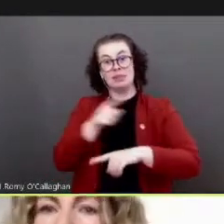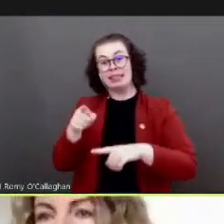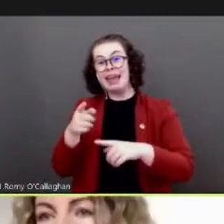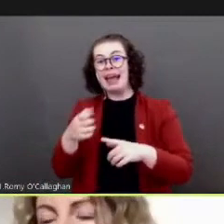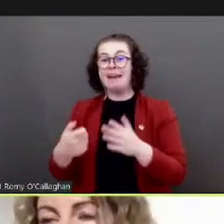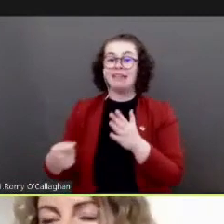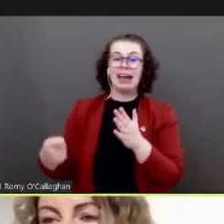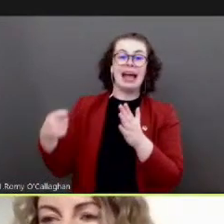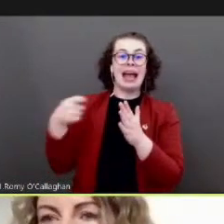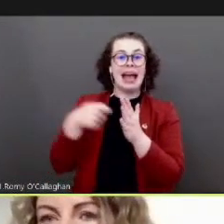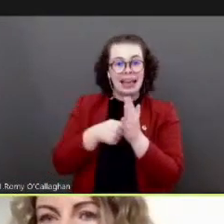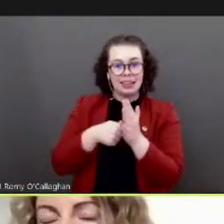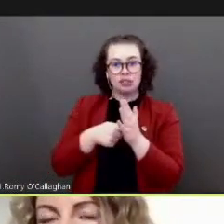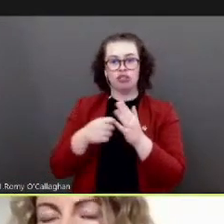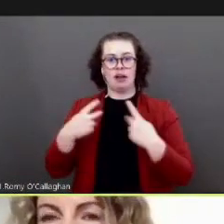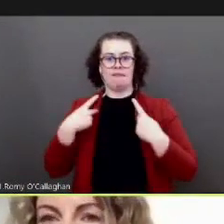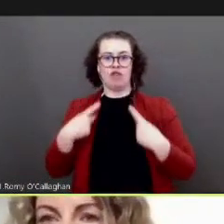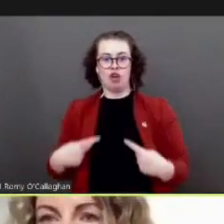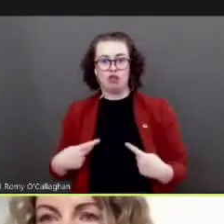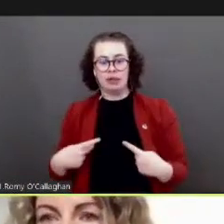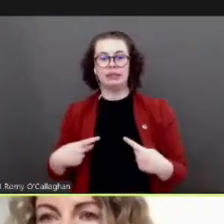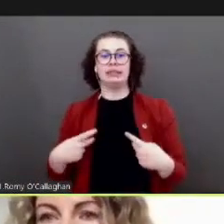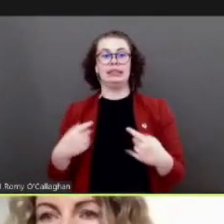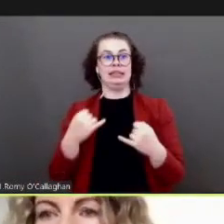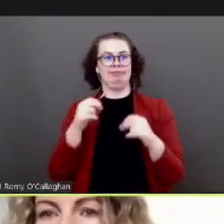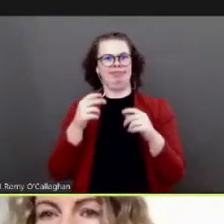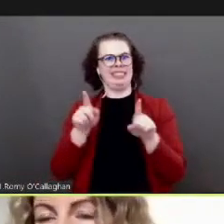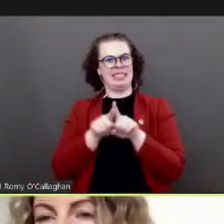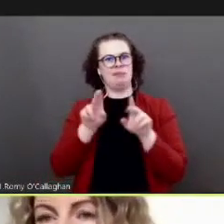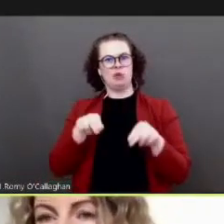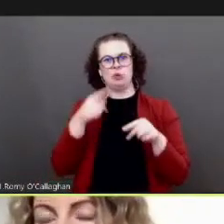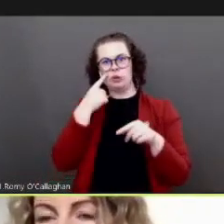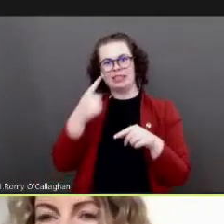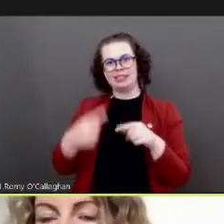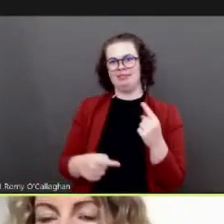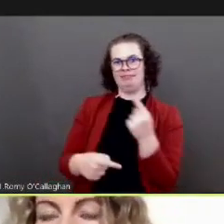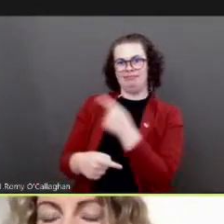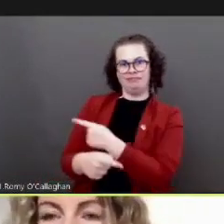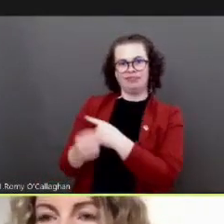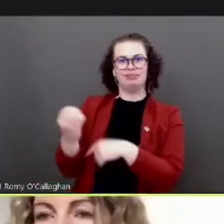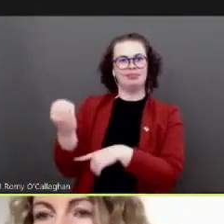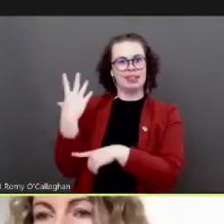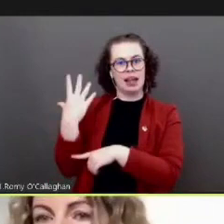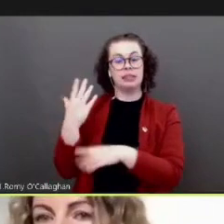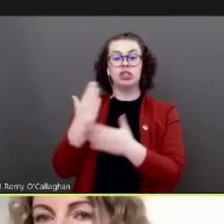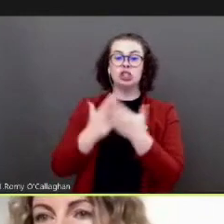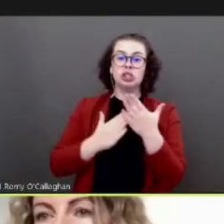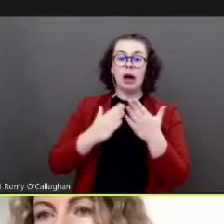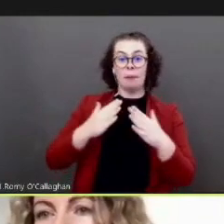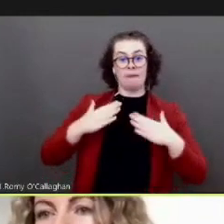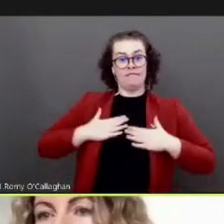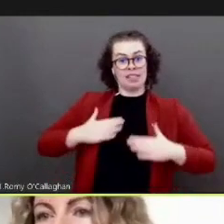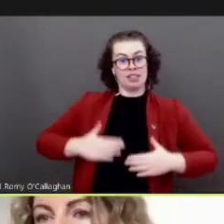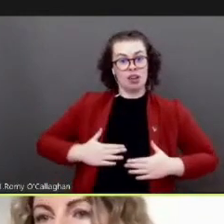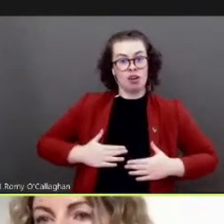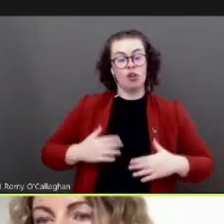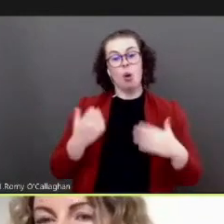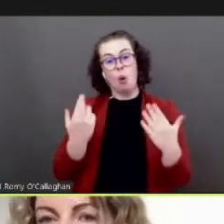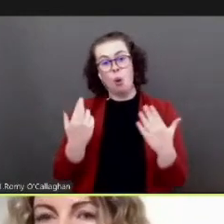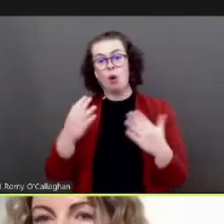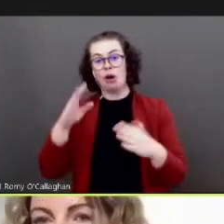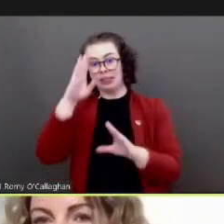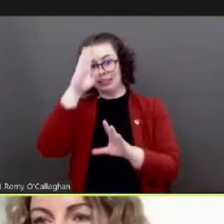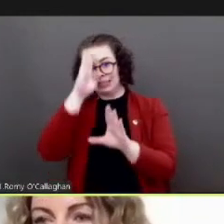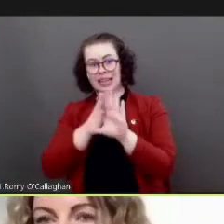other concurrent vulnerabilities, and these are listed here. The kinds of difficulties that are physical or psychosocial that make it very difficult